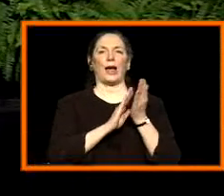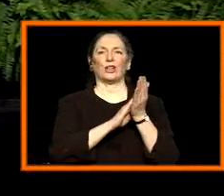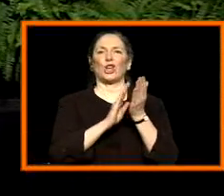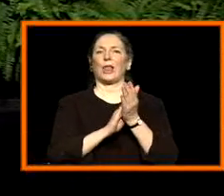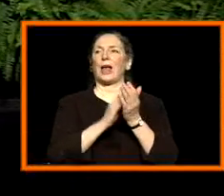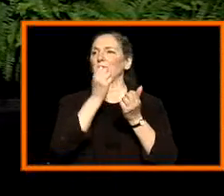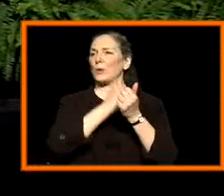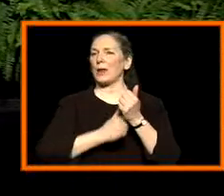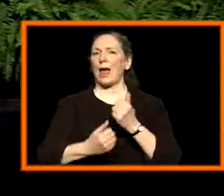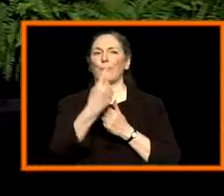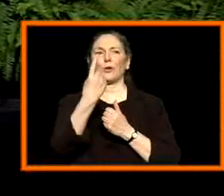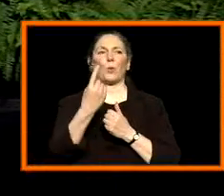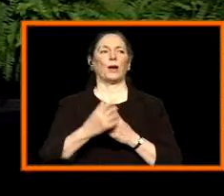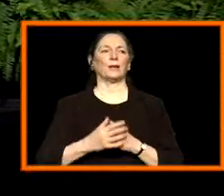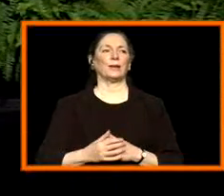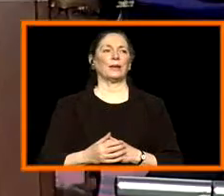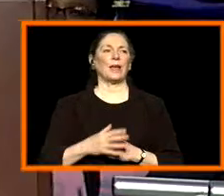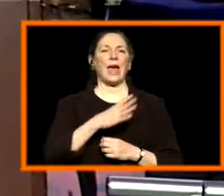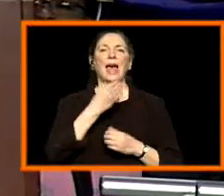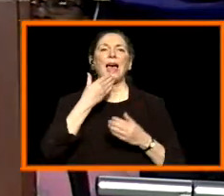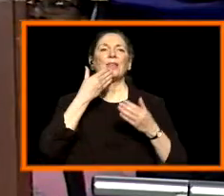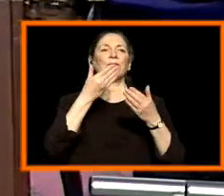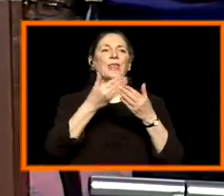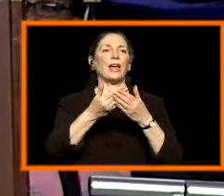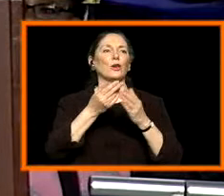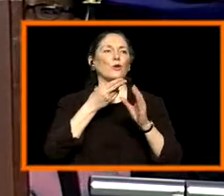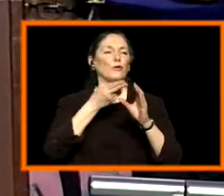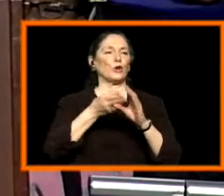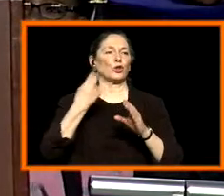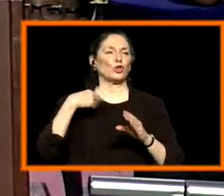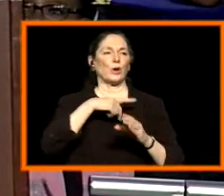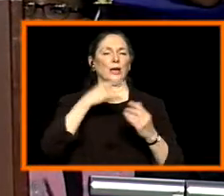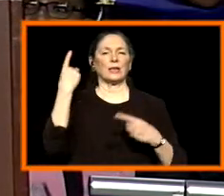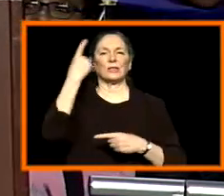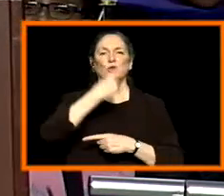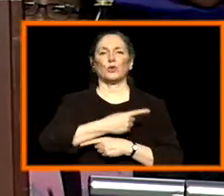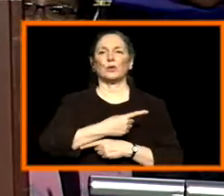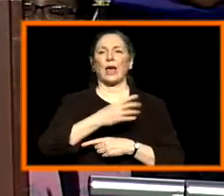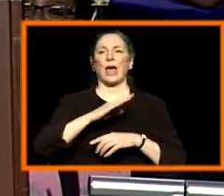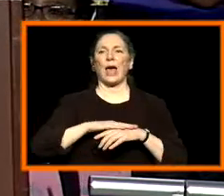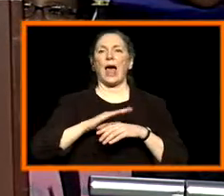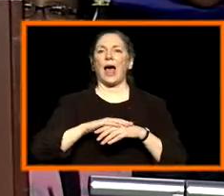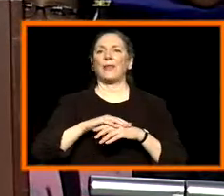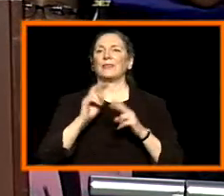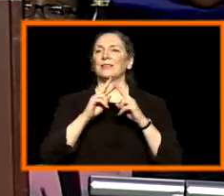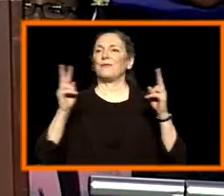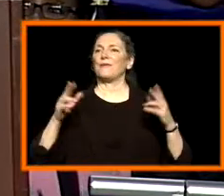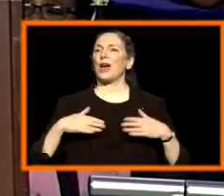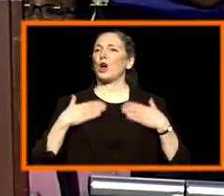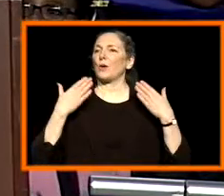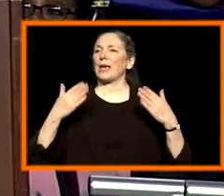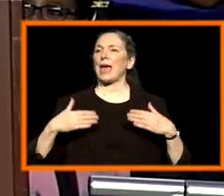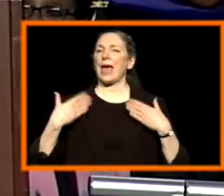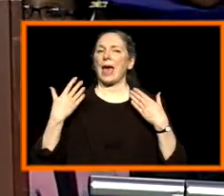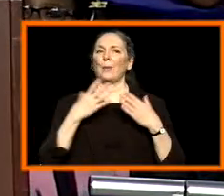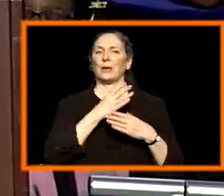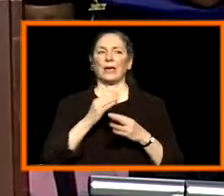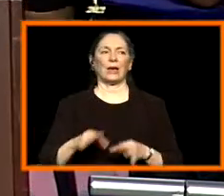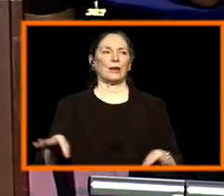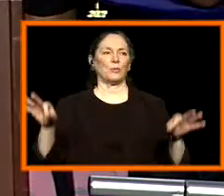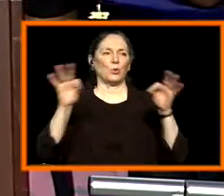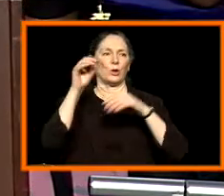Congratulations, everyone, and thank you for joining us today on this very happy and important